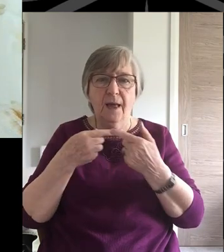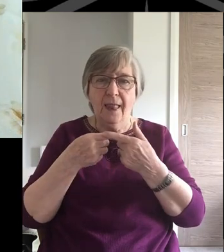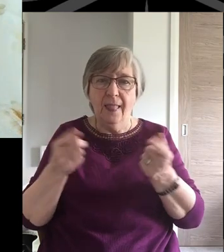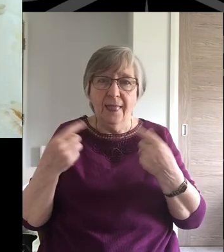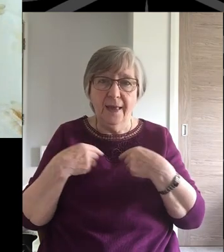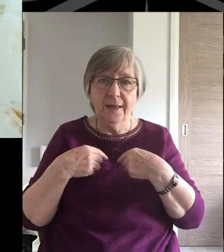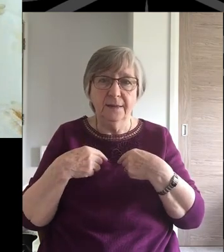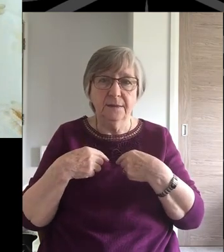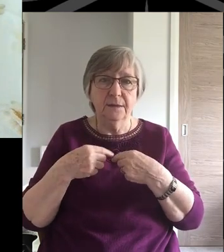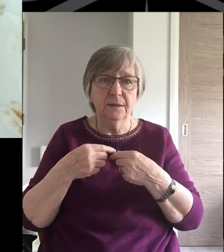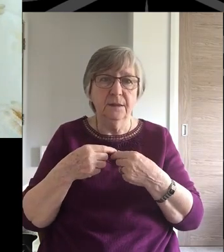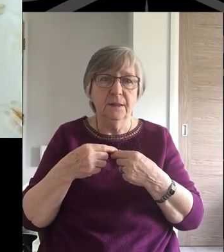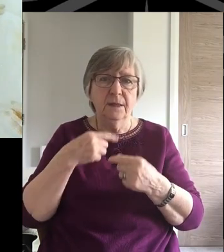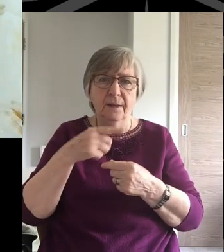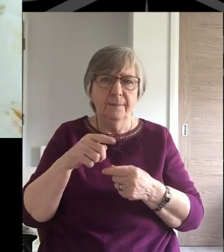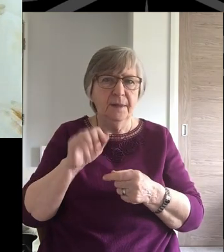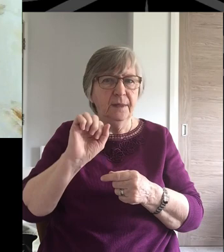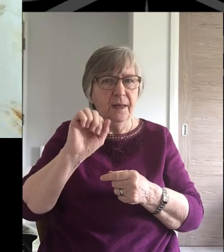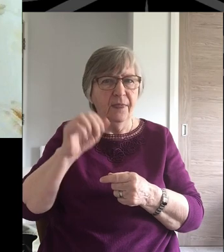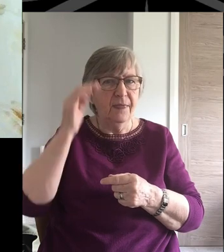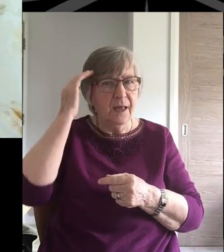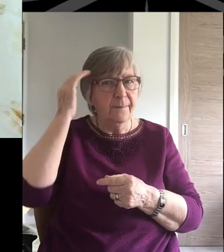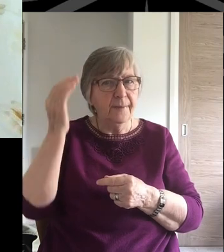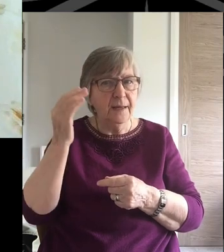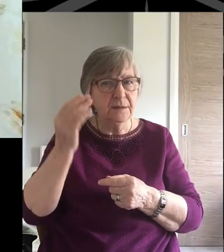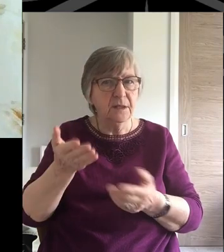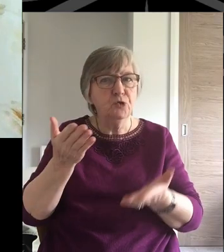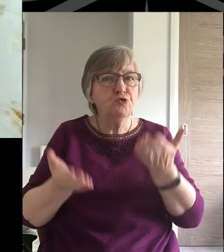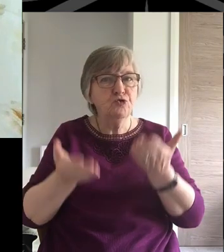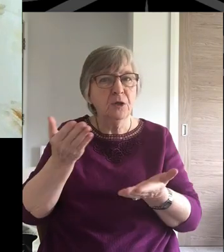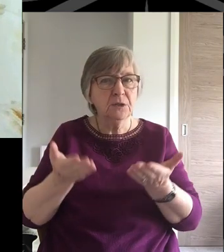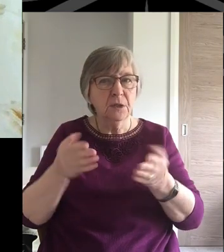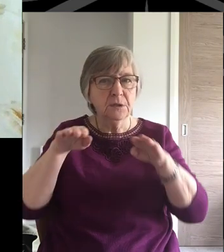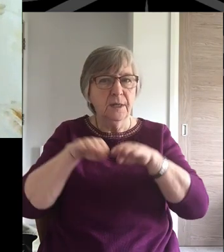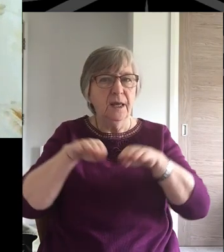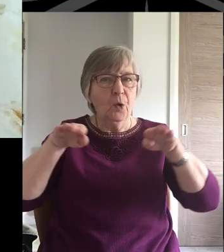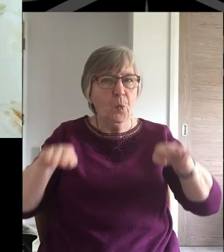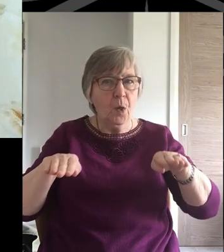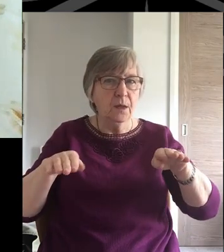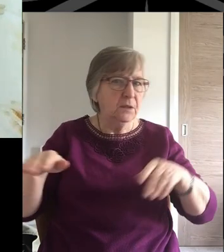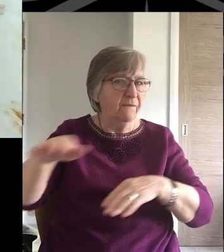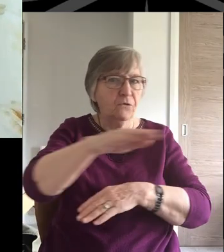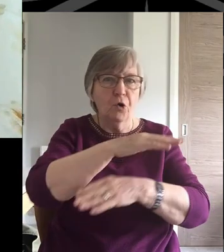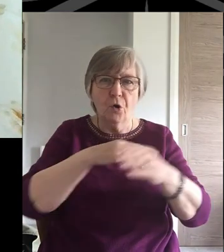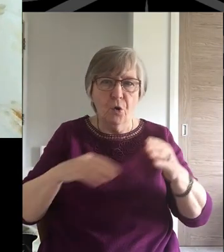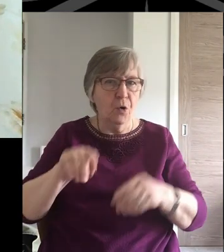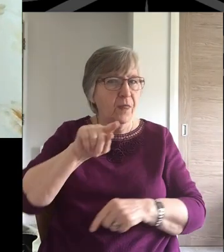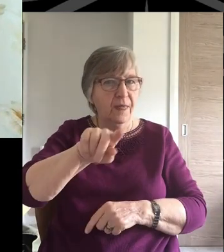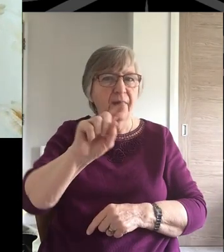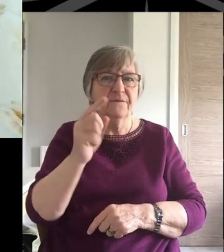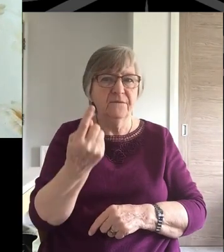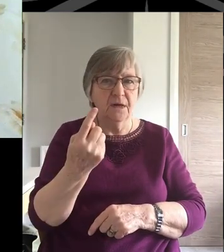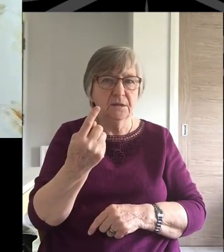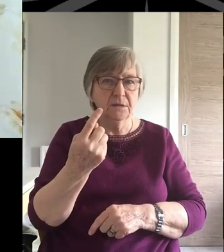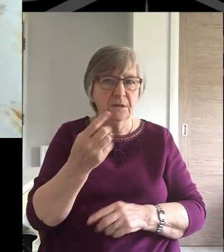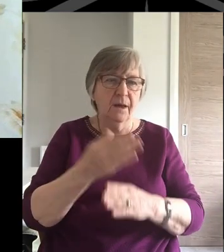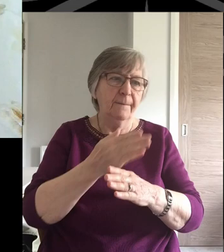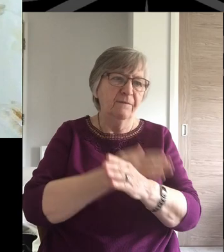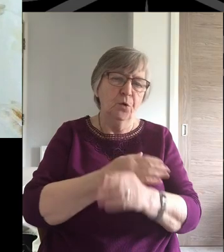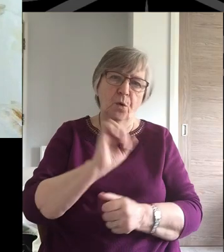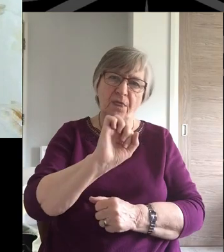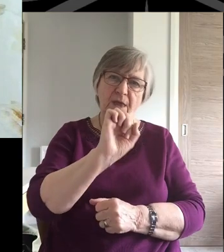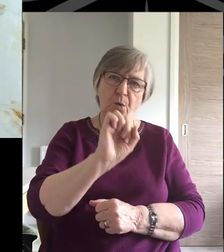Let it do be the forefront of their minds that justice and equality for all comes before party